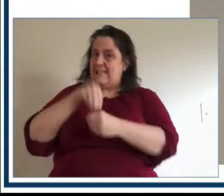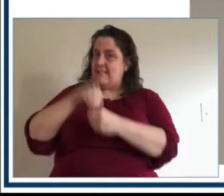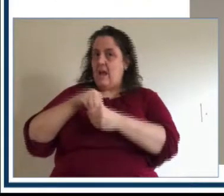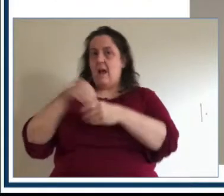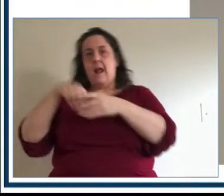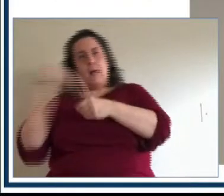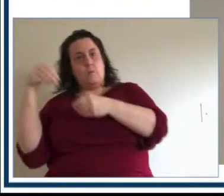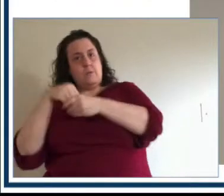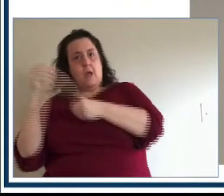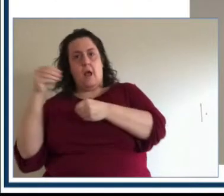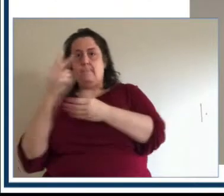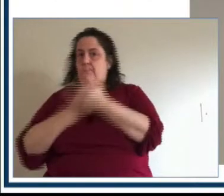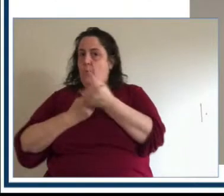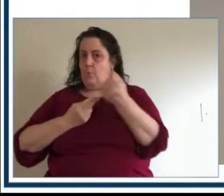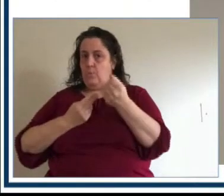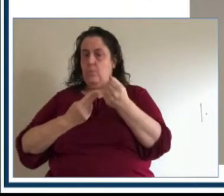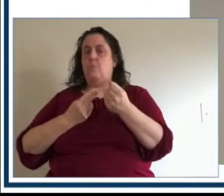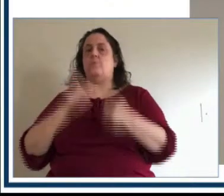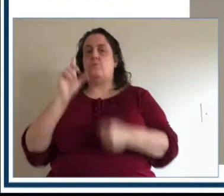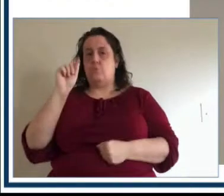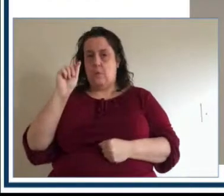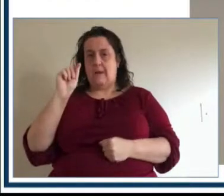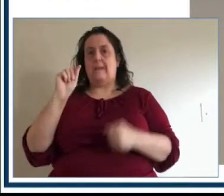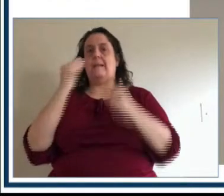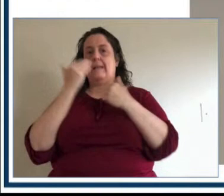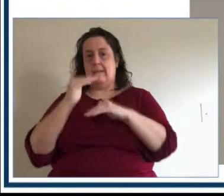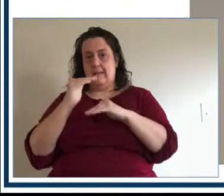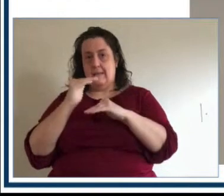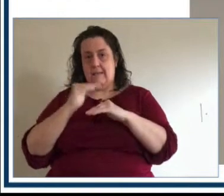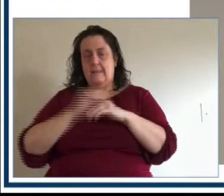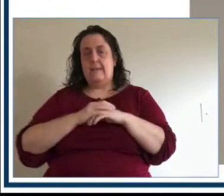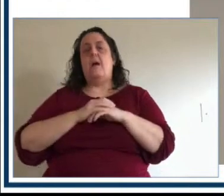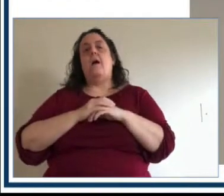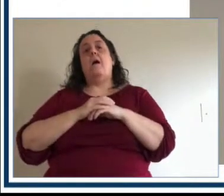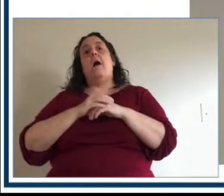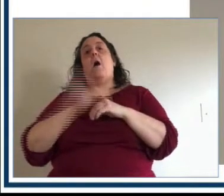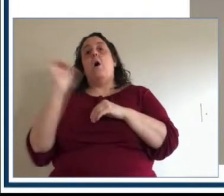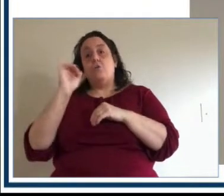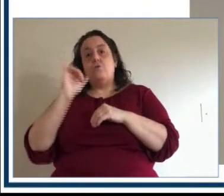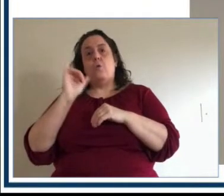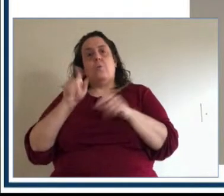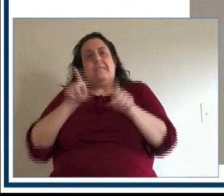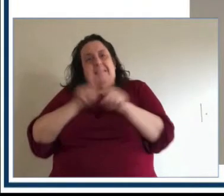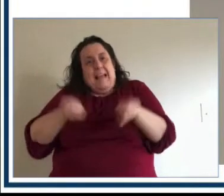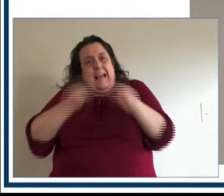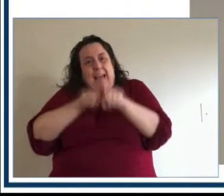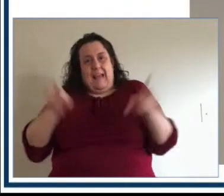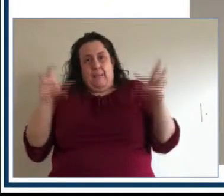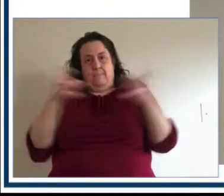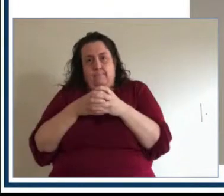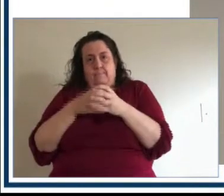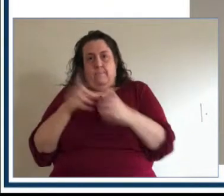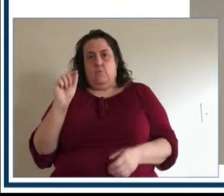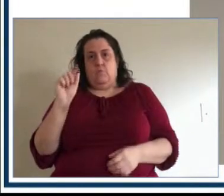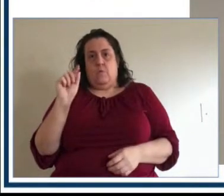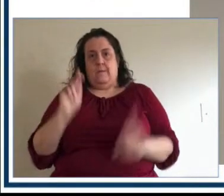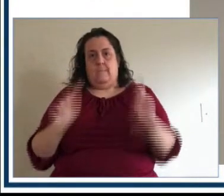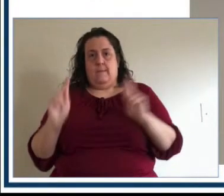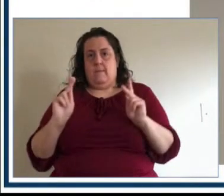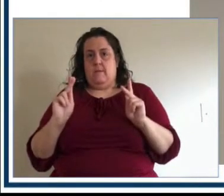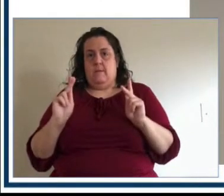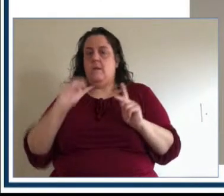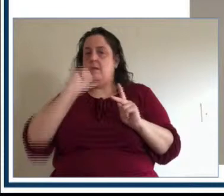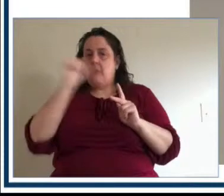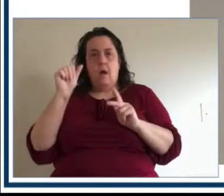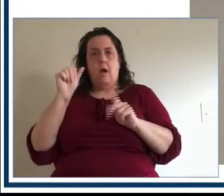to socializing with a consistent social group. Pick your 20 closest friends and